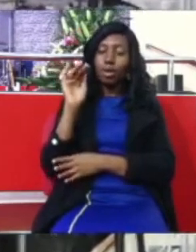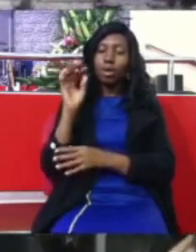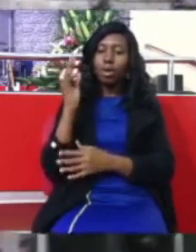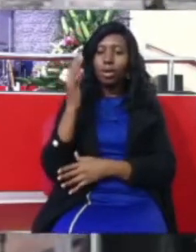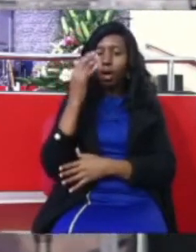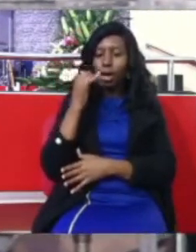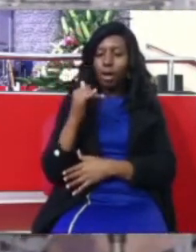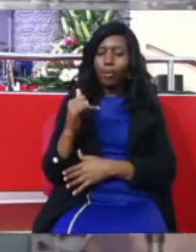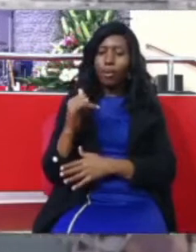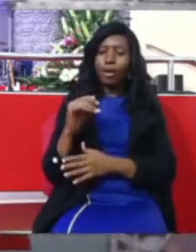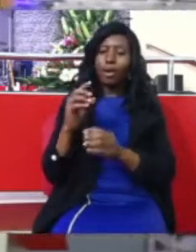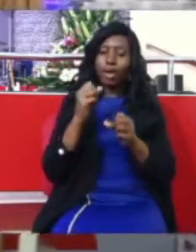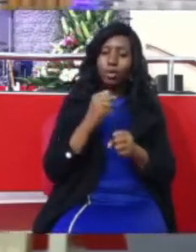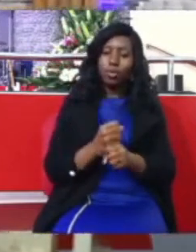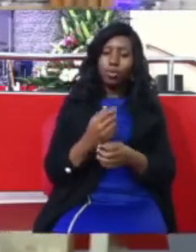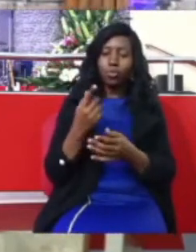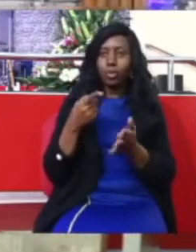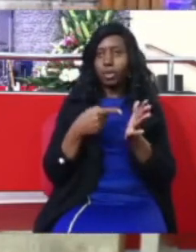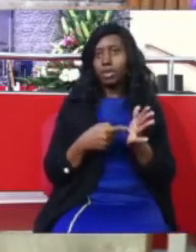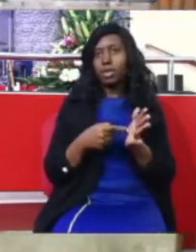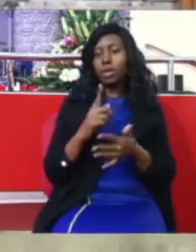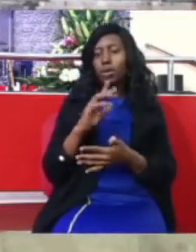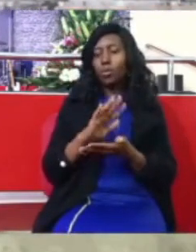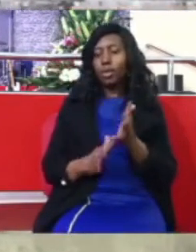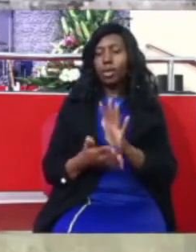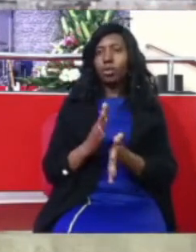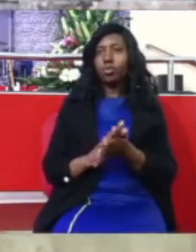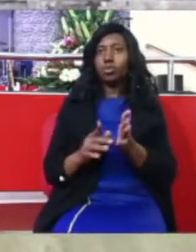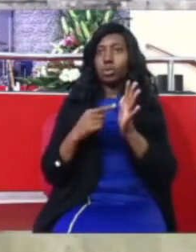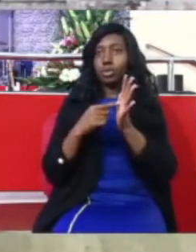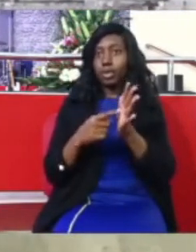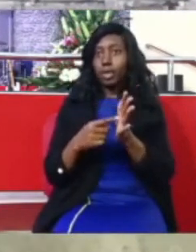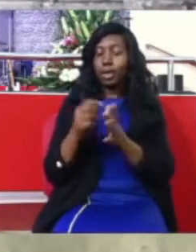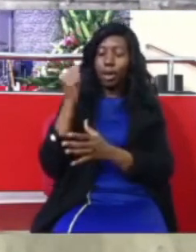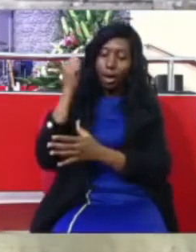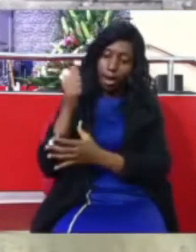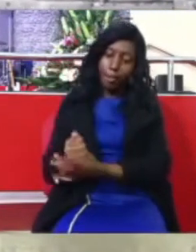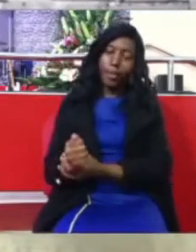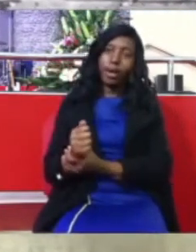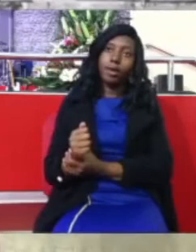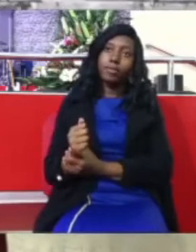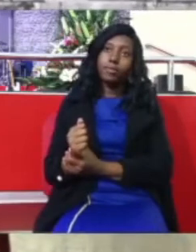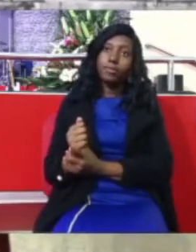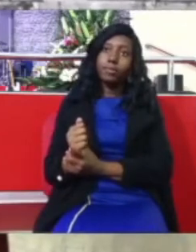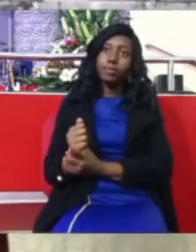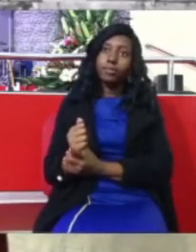Why did Abraham become his friend? Because Abraham was willing to go all the way with him.